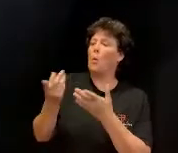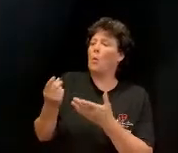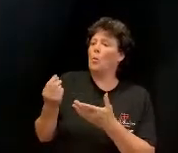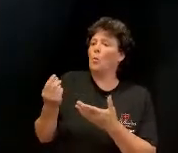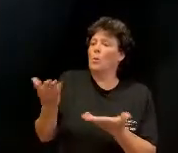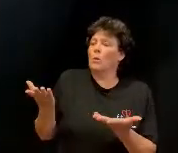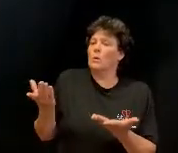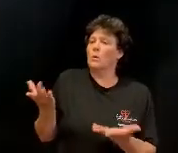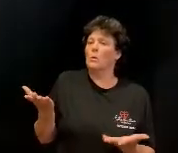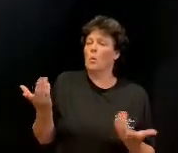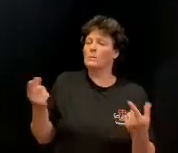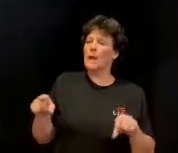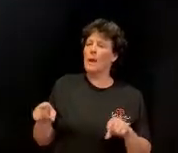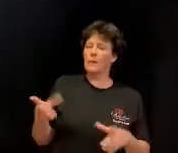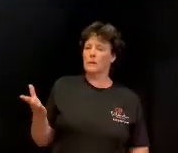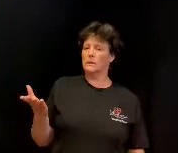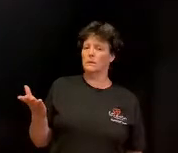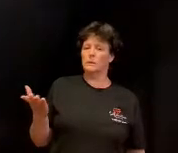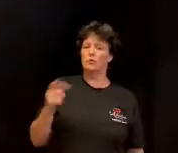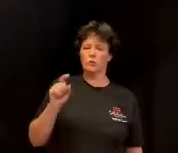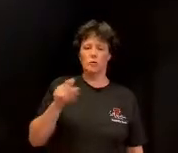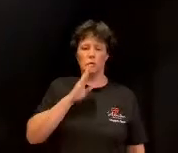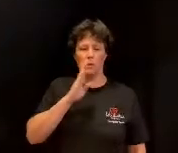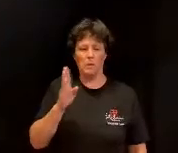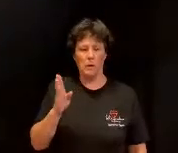you? Right?